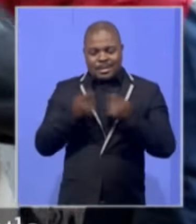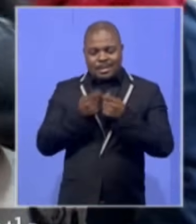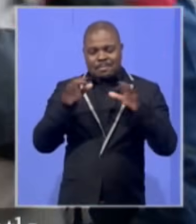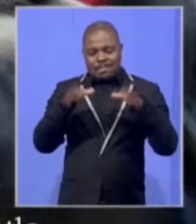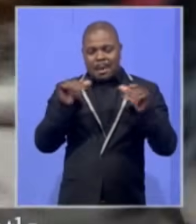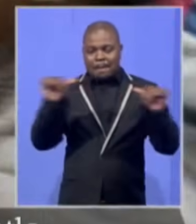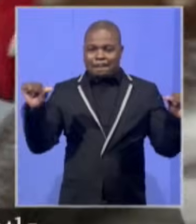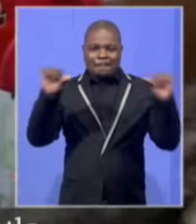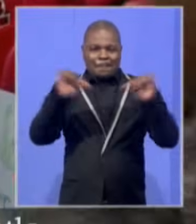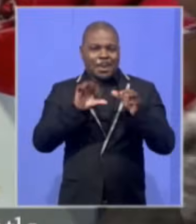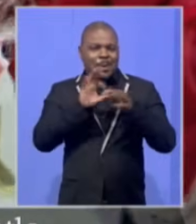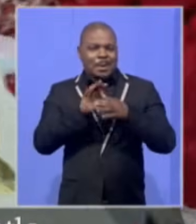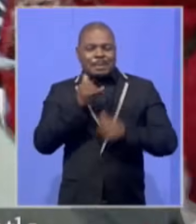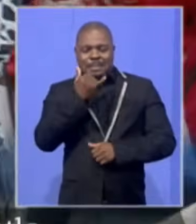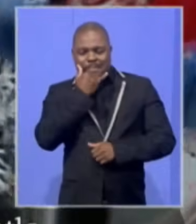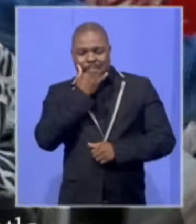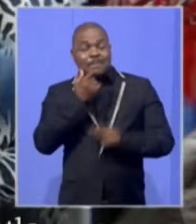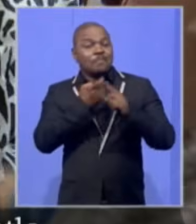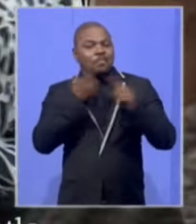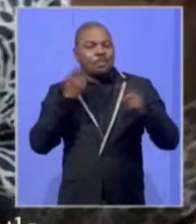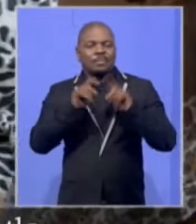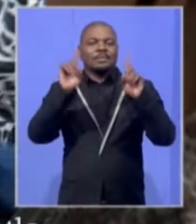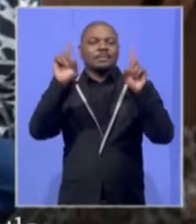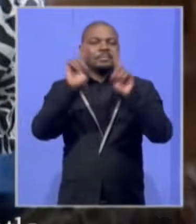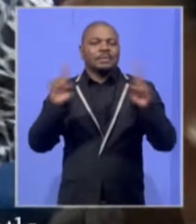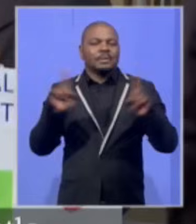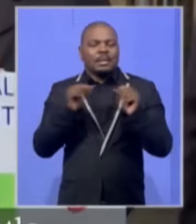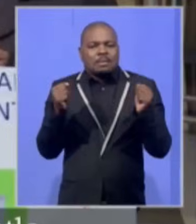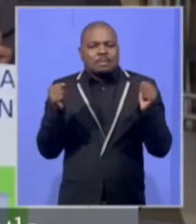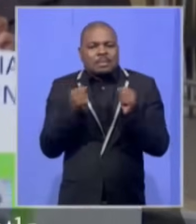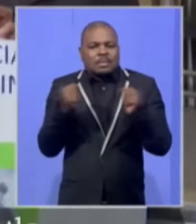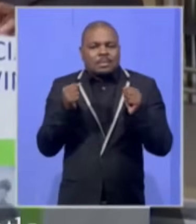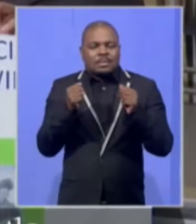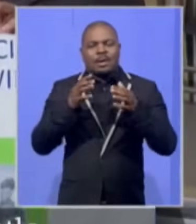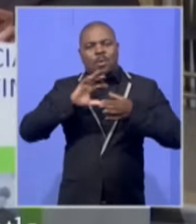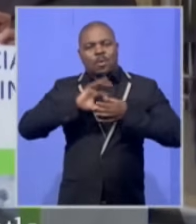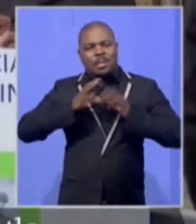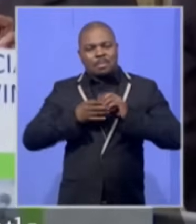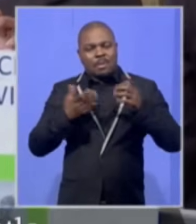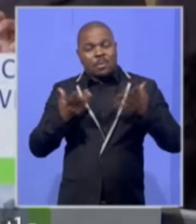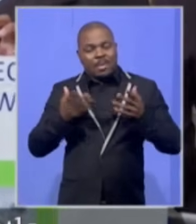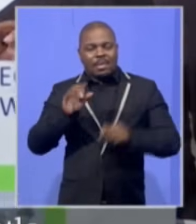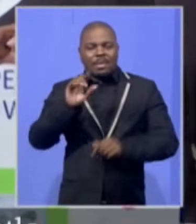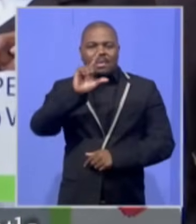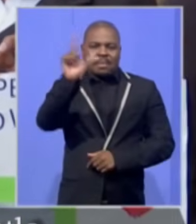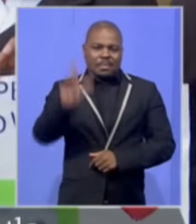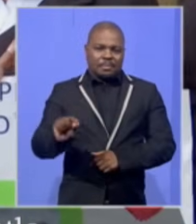mono gae ka monyebo go tswa kwa di-Olympic-eng tse di kgethegileng tsa setlha sa mariga kwa Italy.